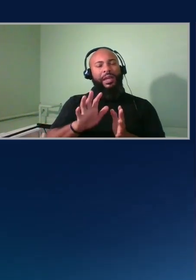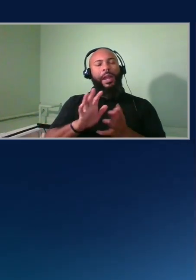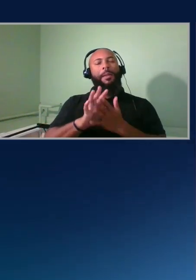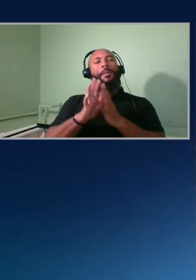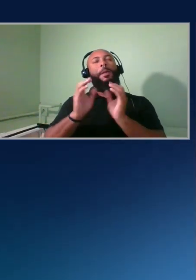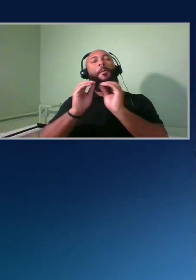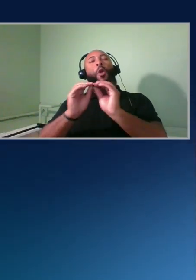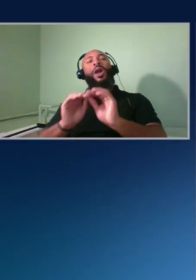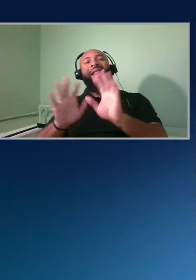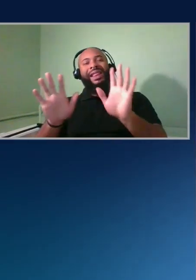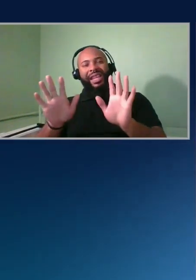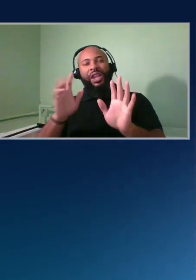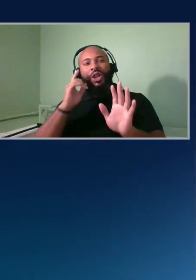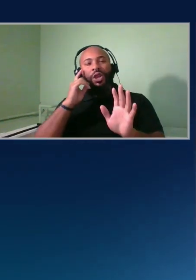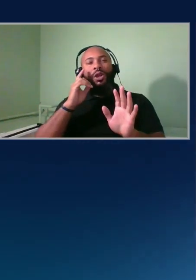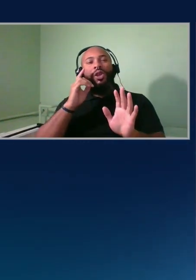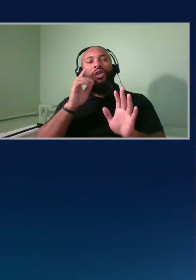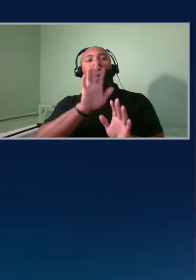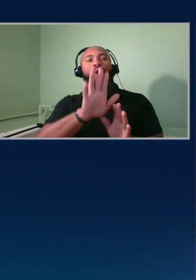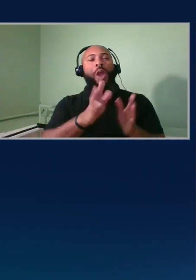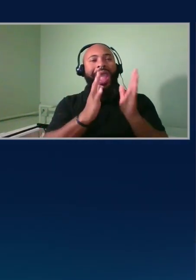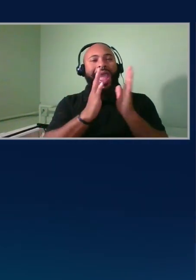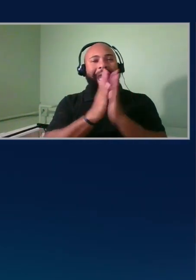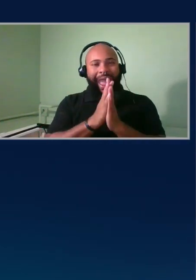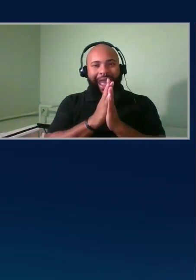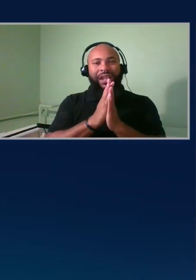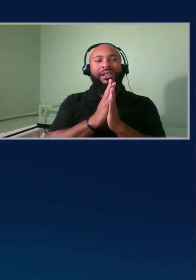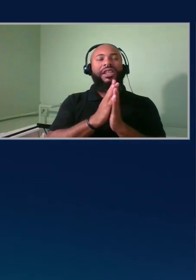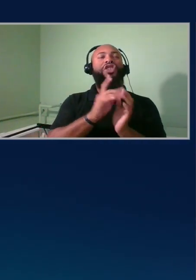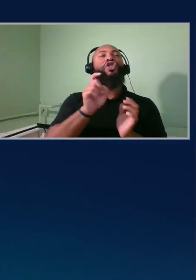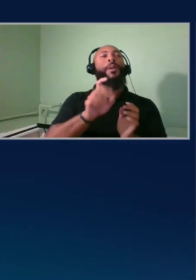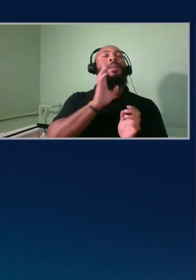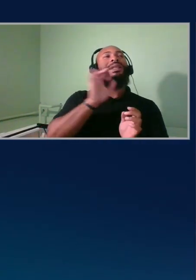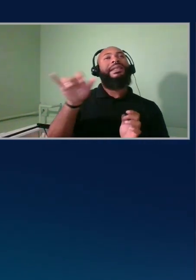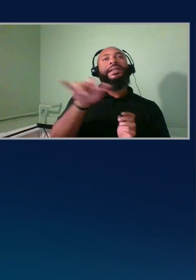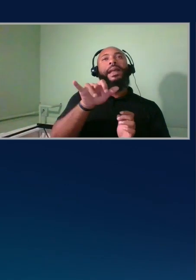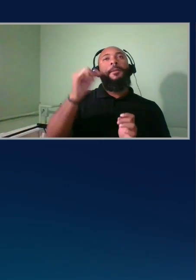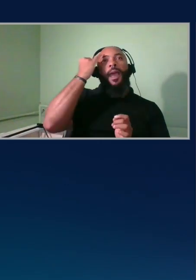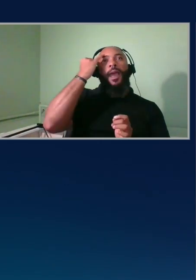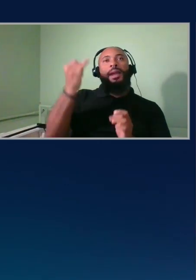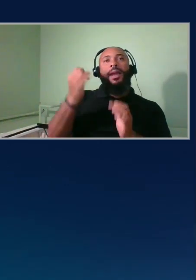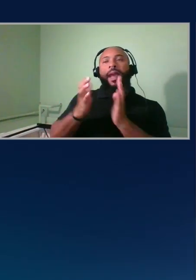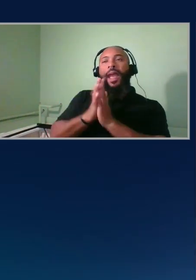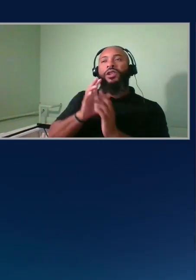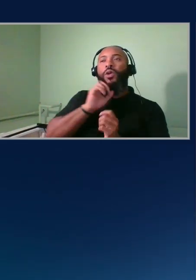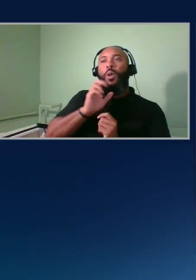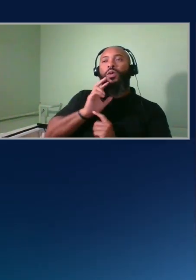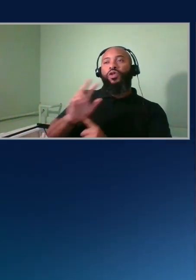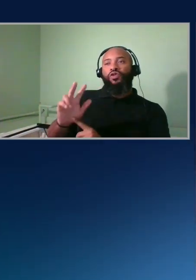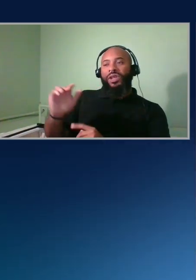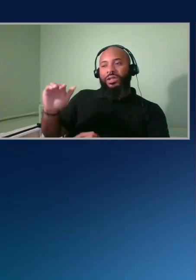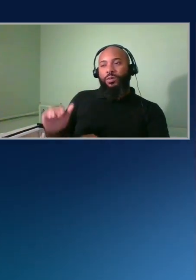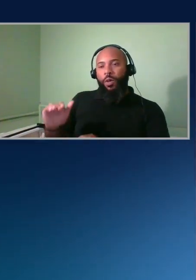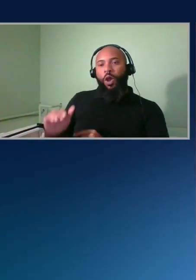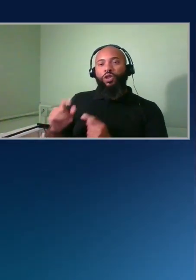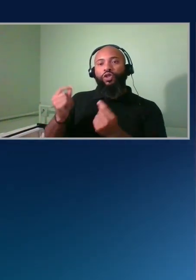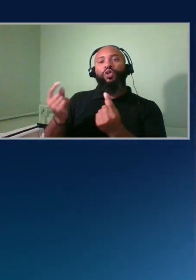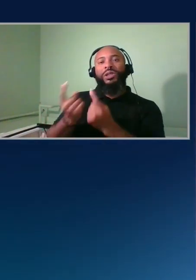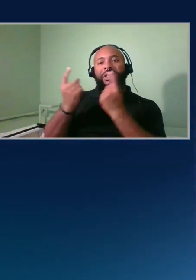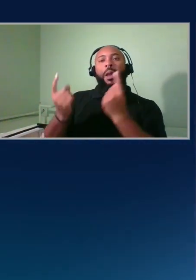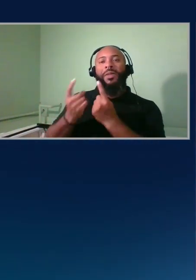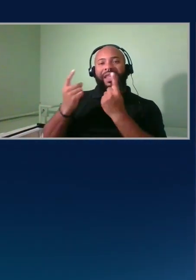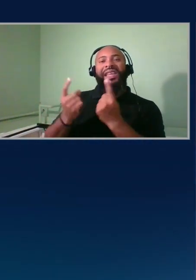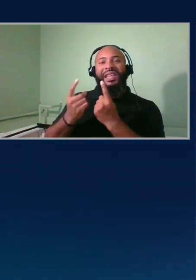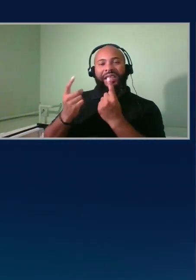your ask, it's like asking a 3-year-old to do something. I have a 7-year-old and a 9-year-old at home. And when they were younger, actually still